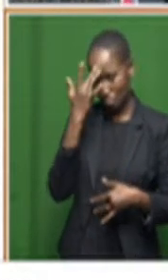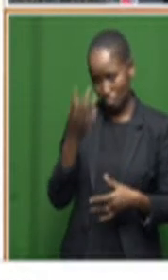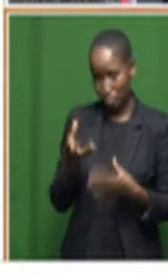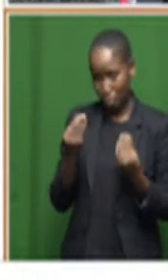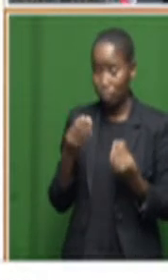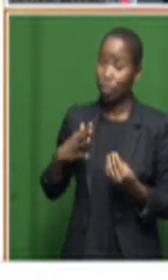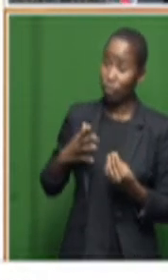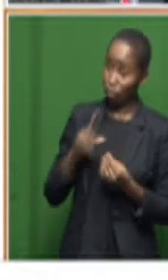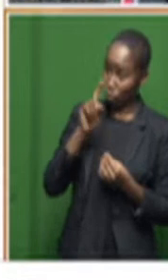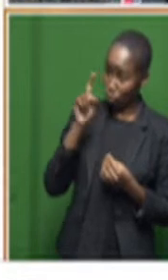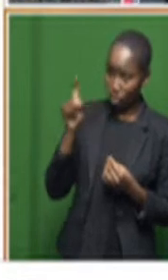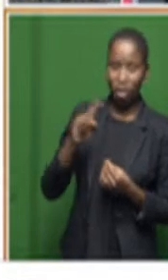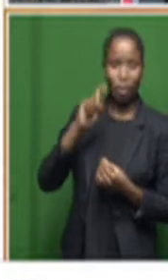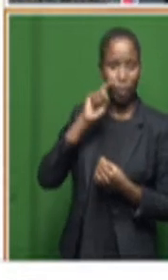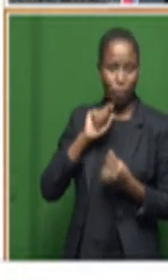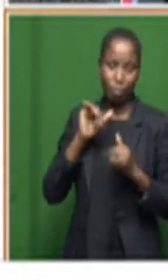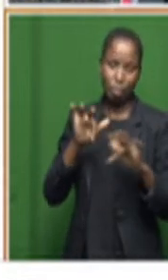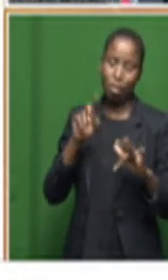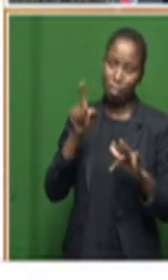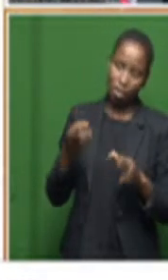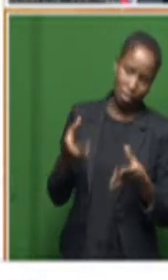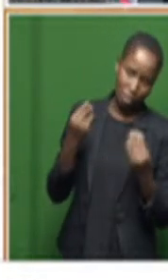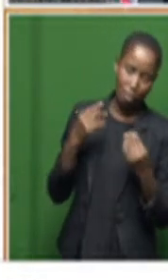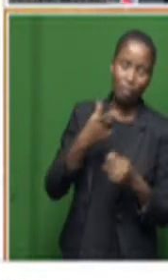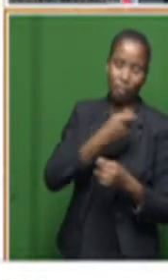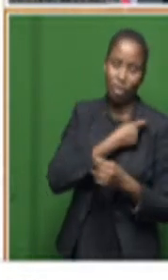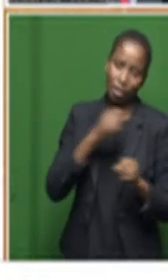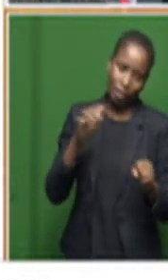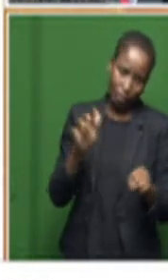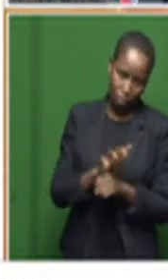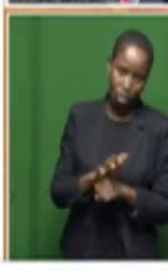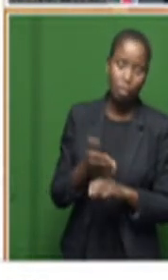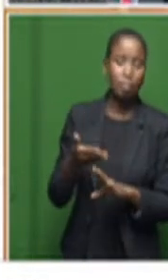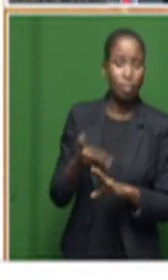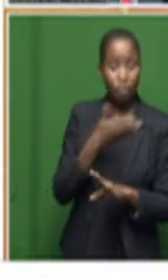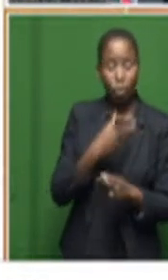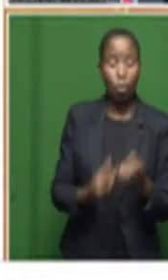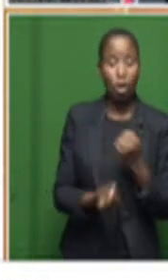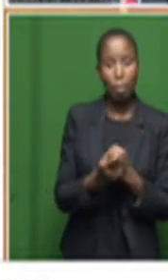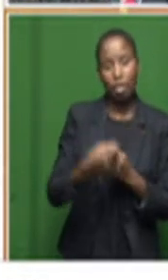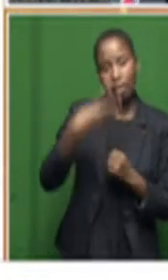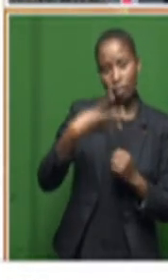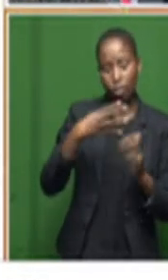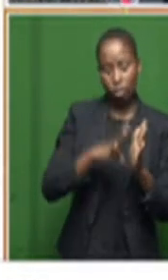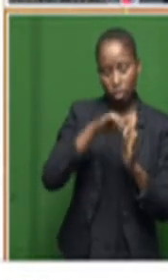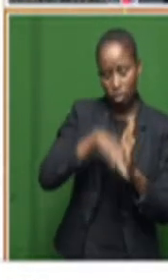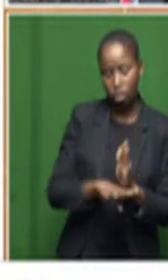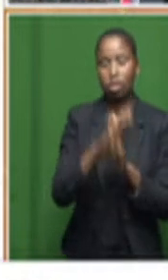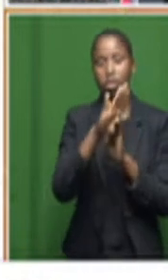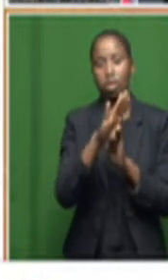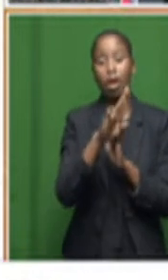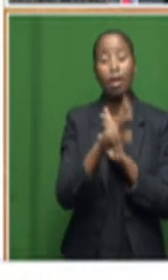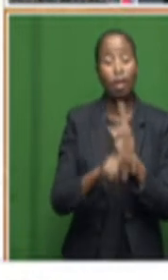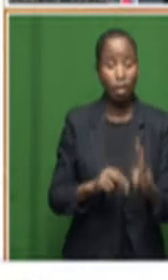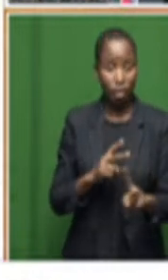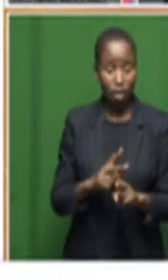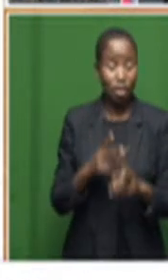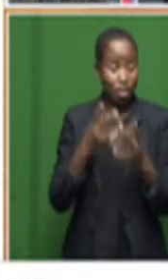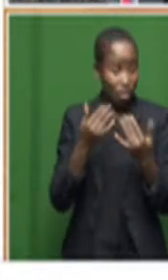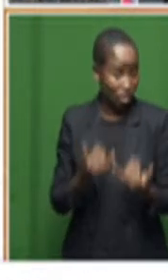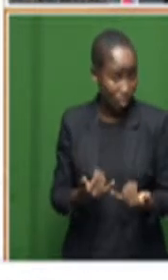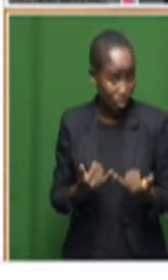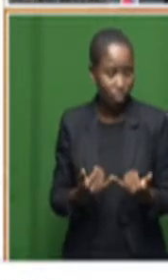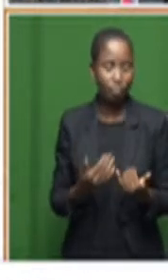this population well vaccinated before we enter a fourth wave. So we really do need to get beyond